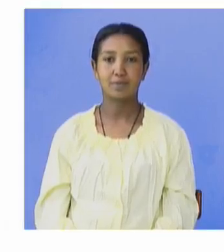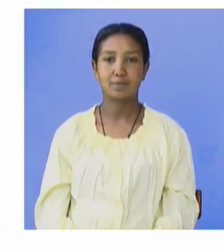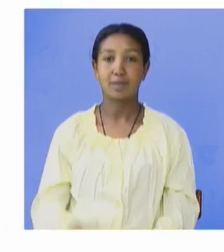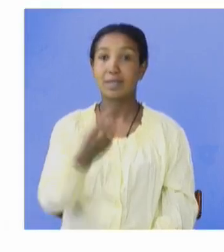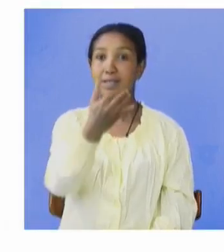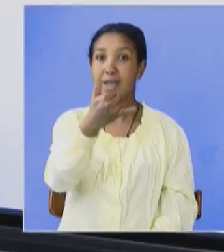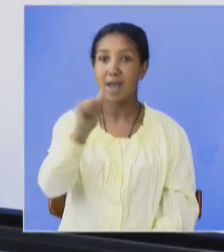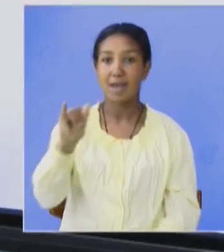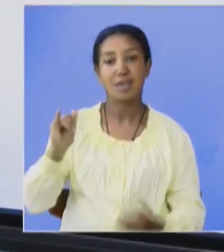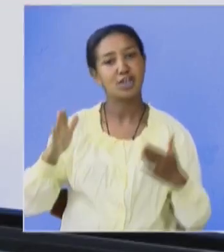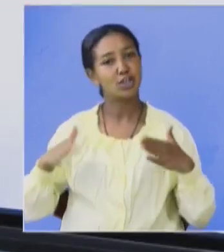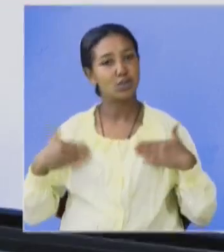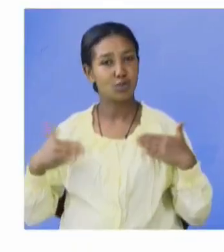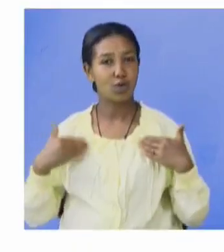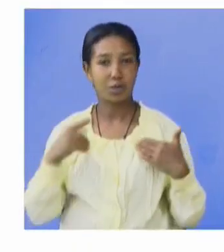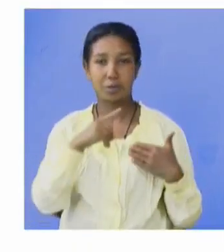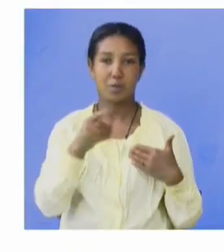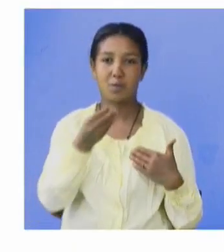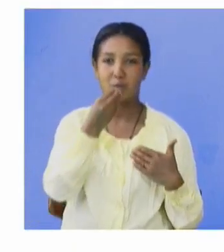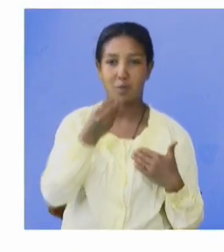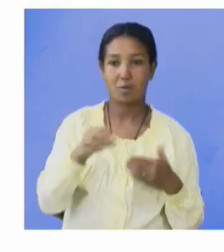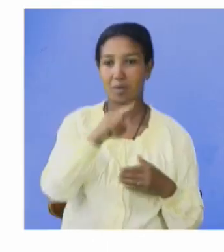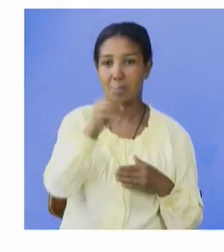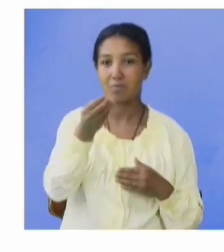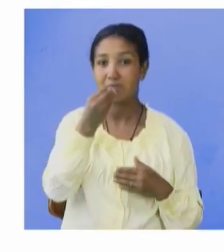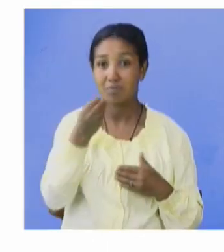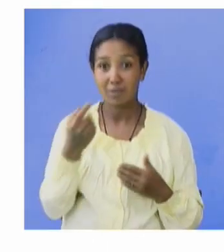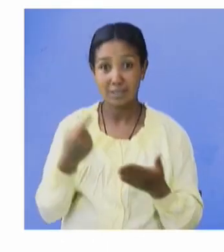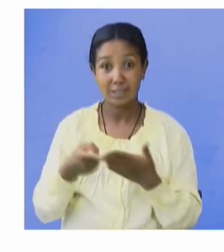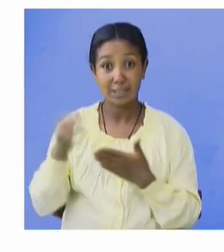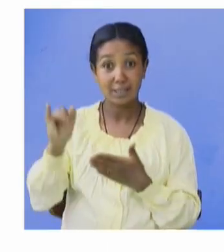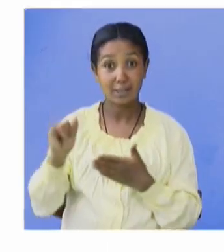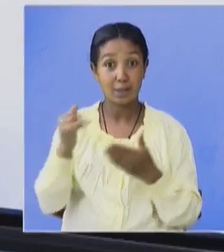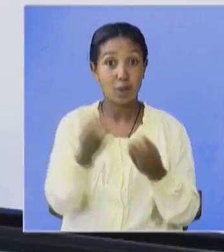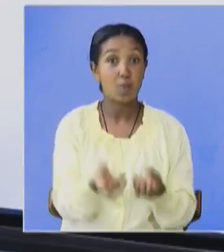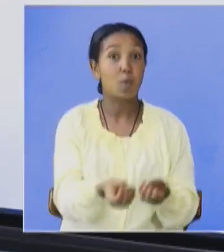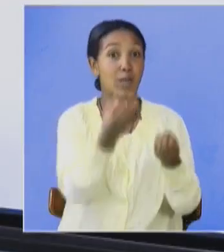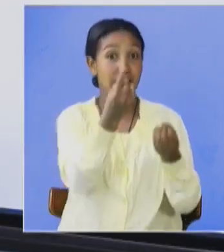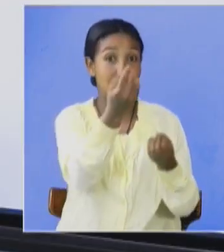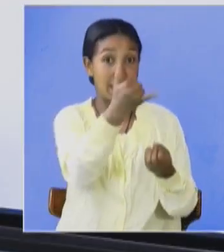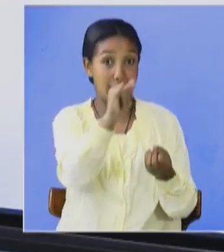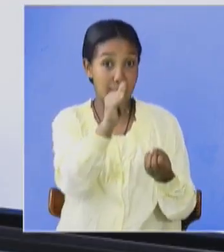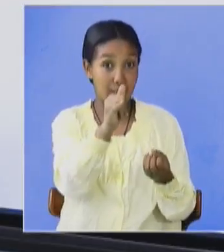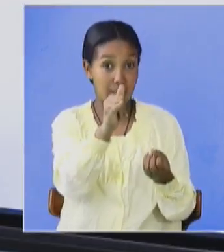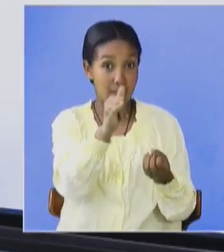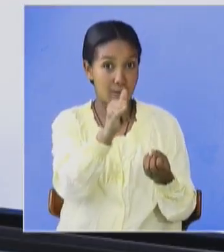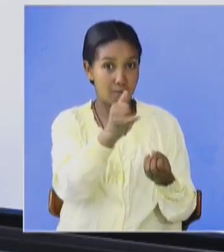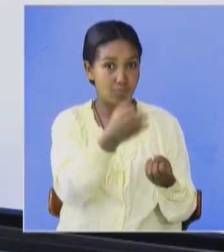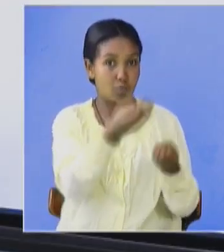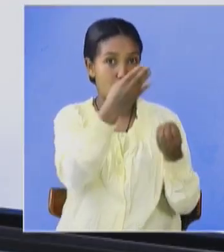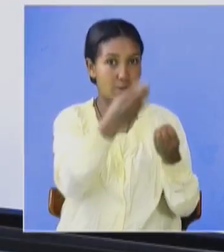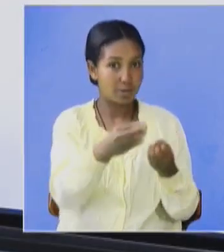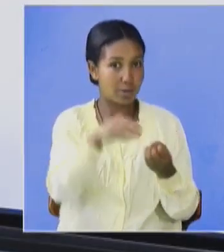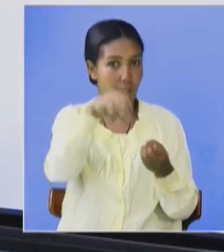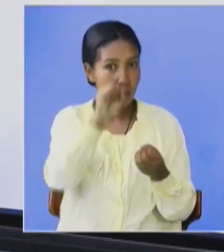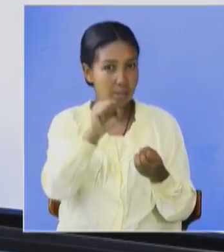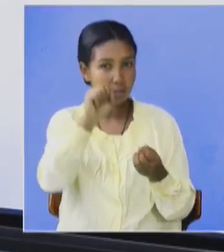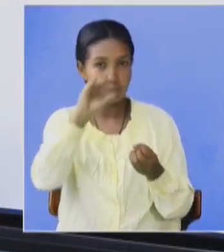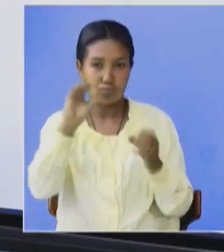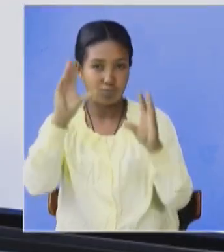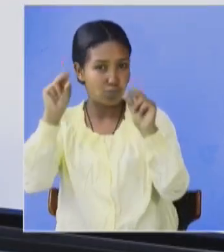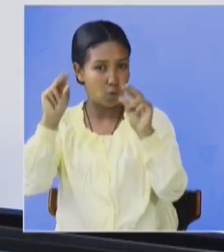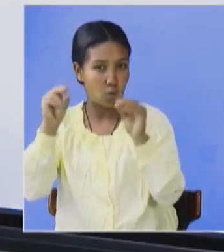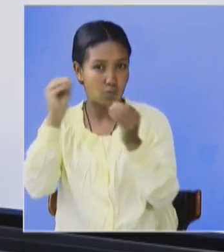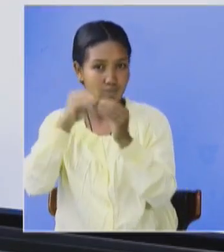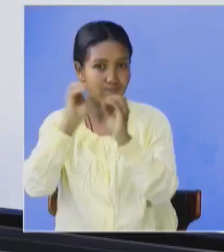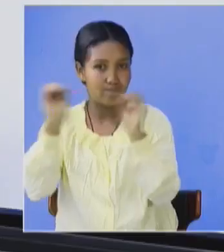They enjoy their food. This is plural form, so we don't add s, ies, or es.